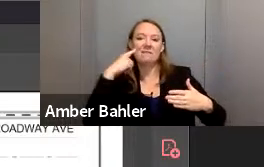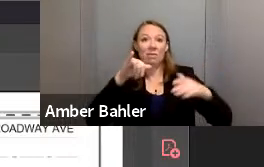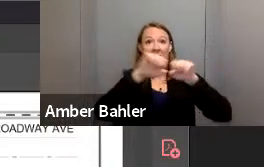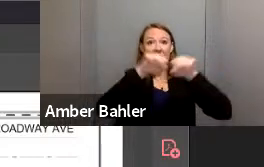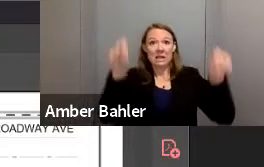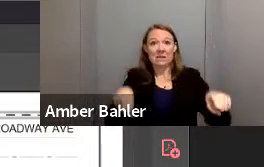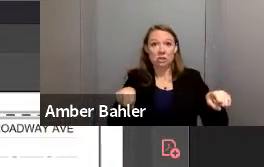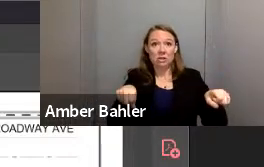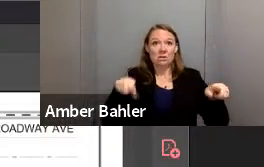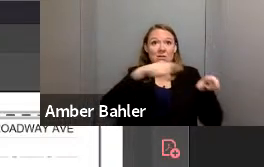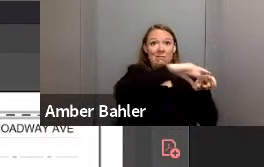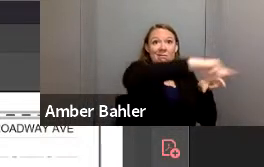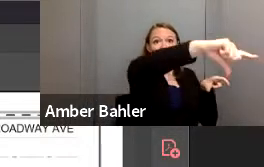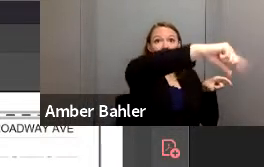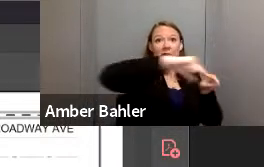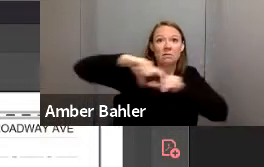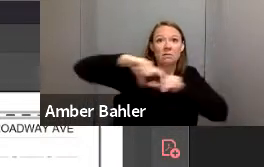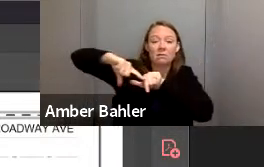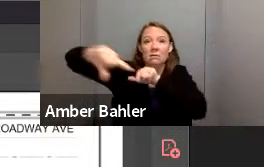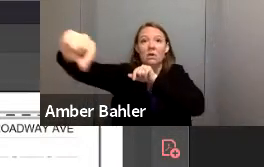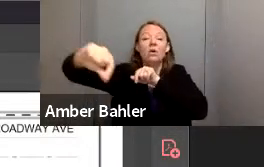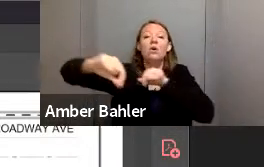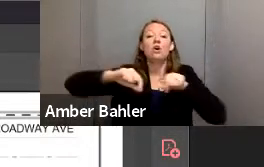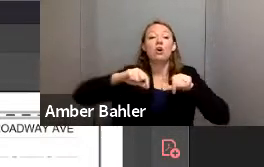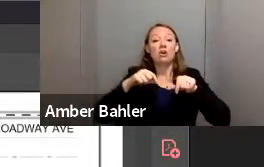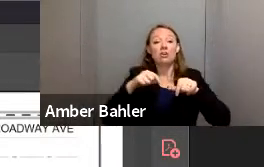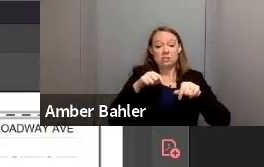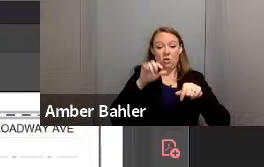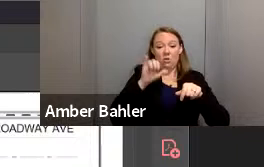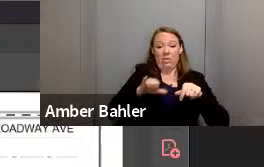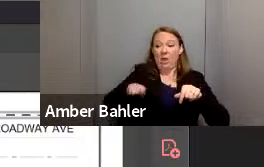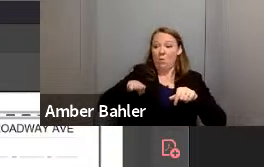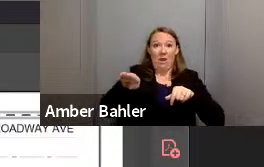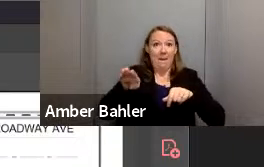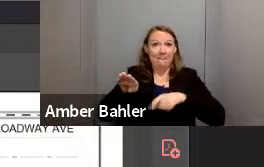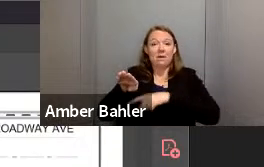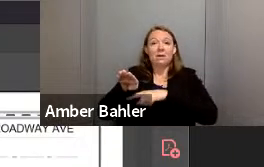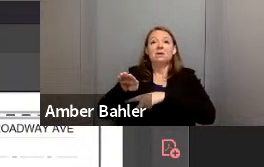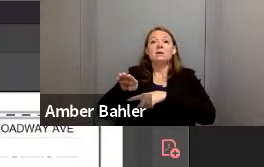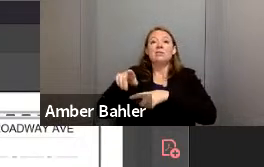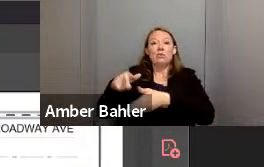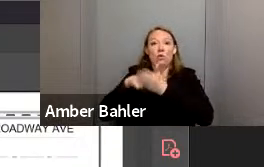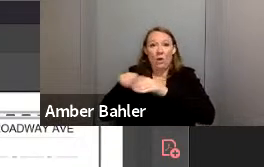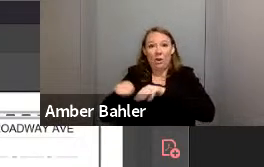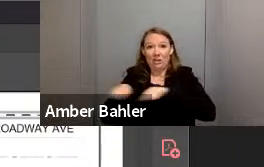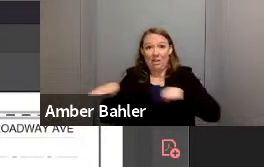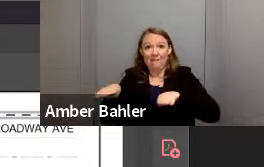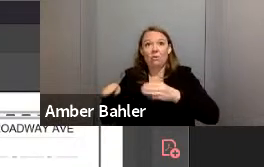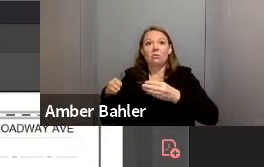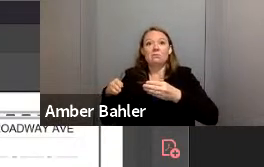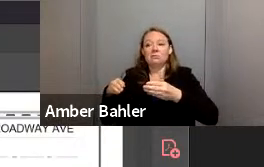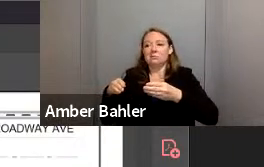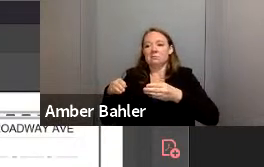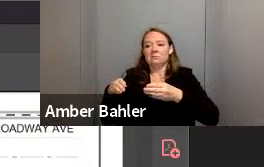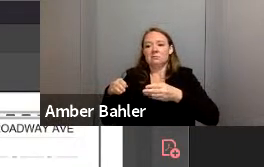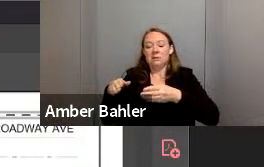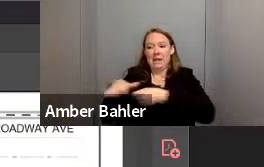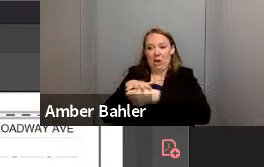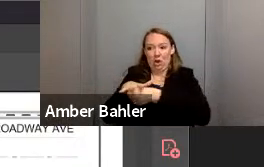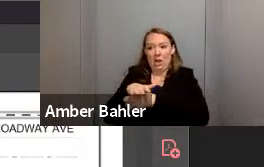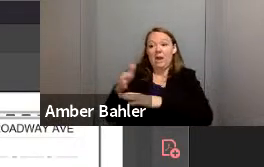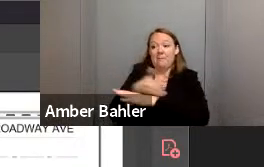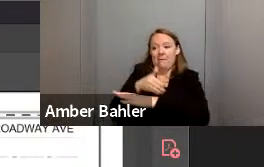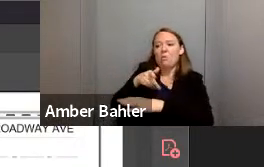outside of that required level landing area at the ramp, and then before you enter the street, and then at